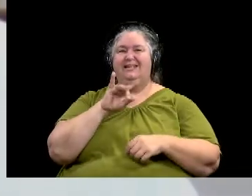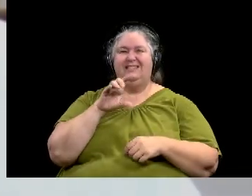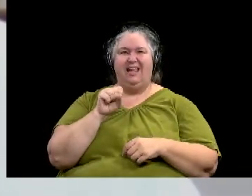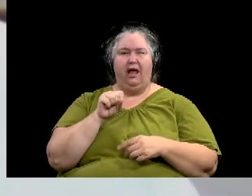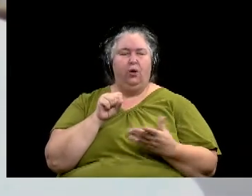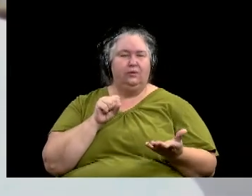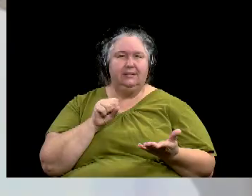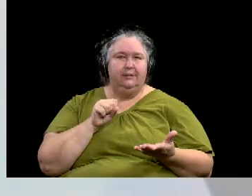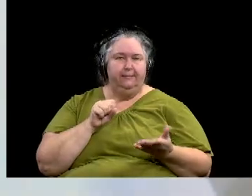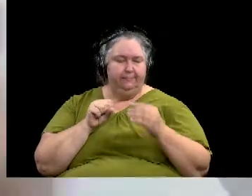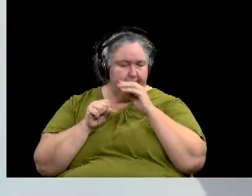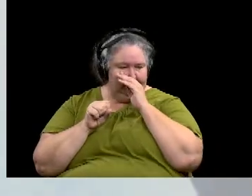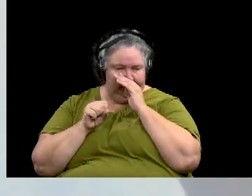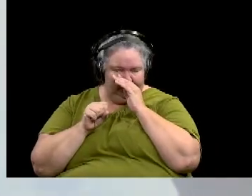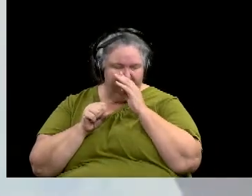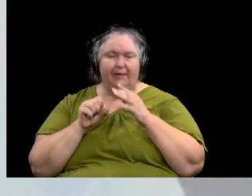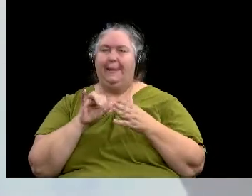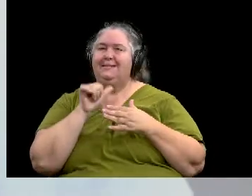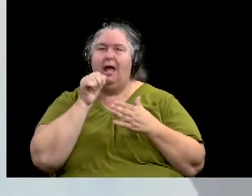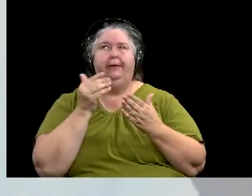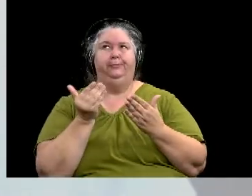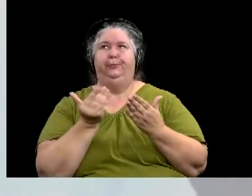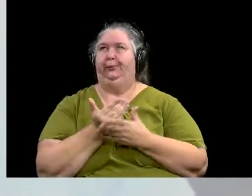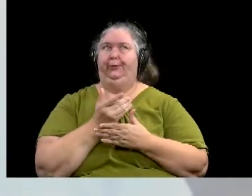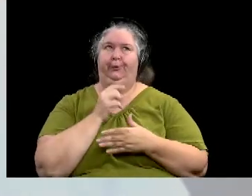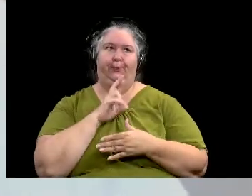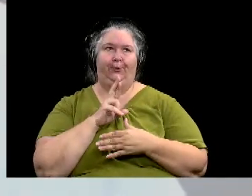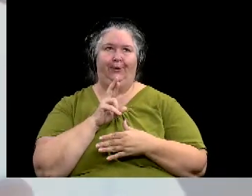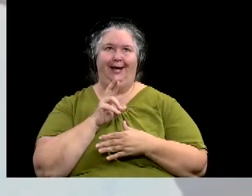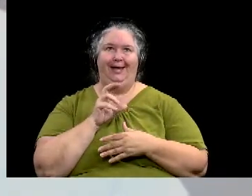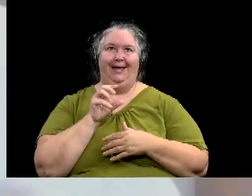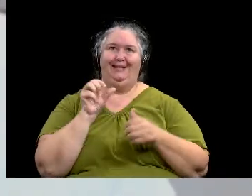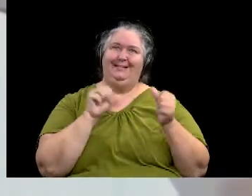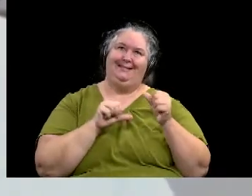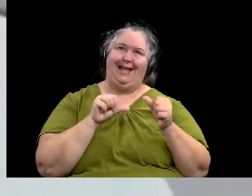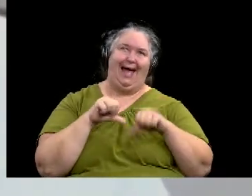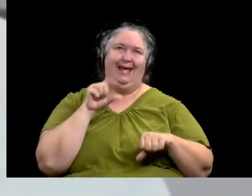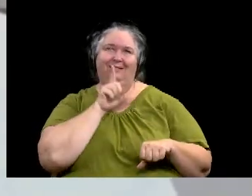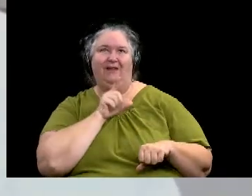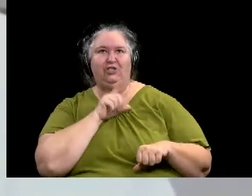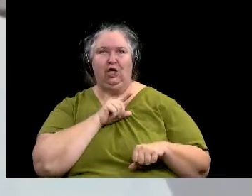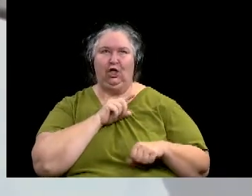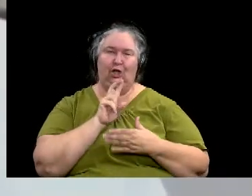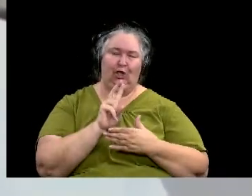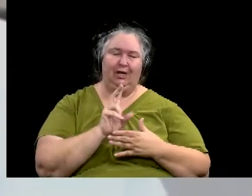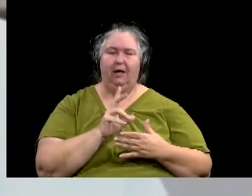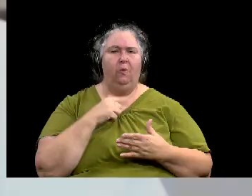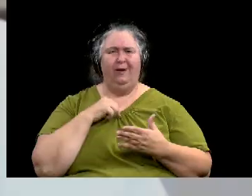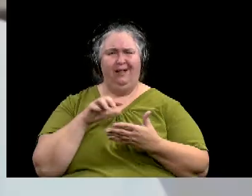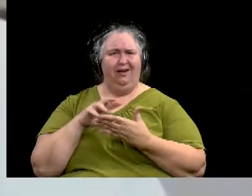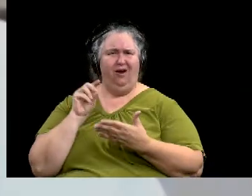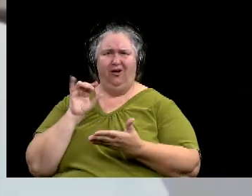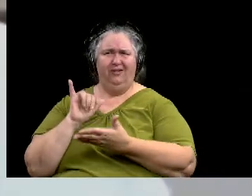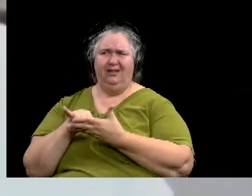science fiction. This is something that we learned from the way that nature actually works.